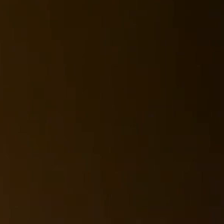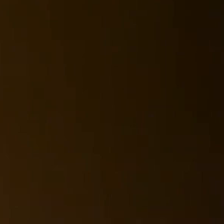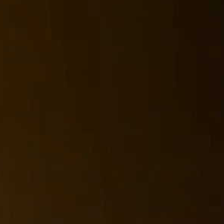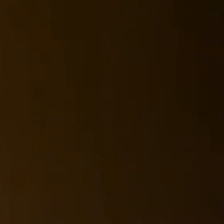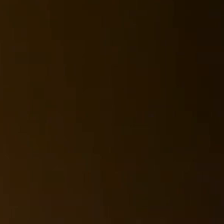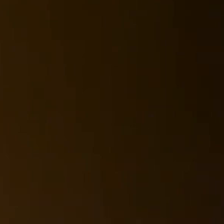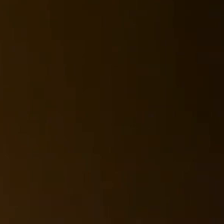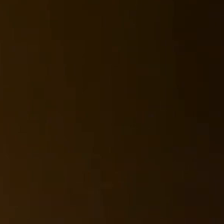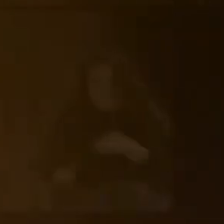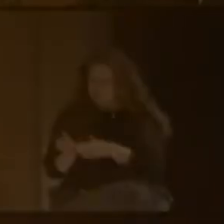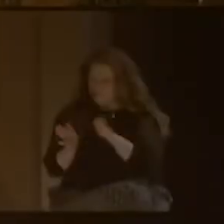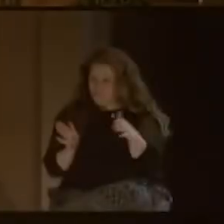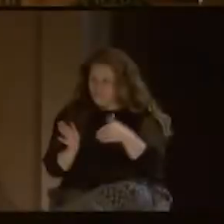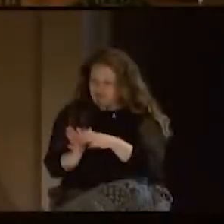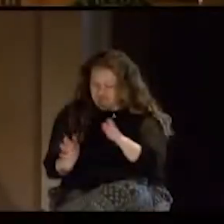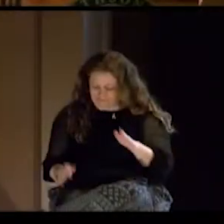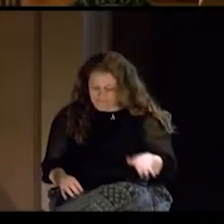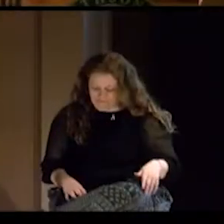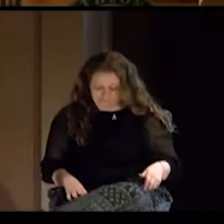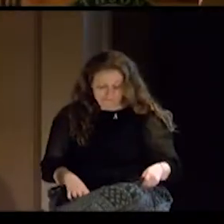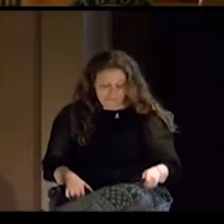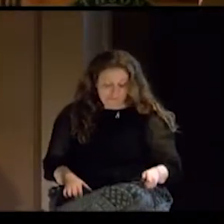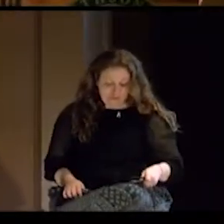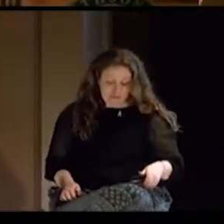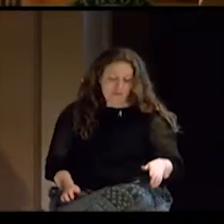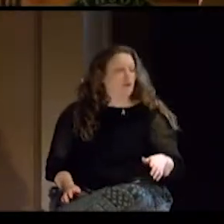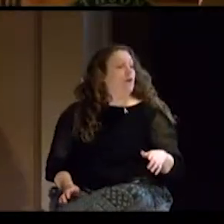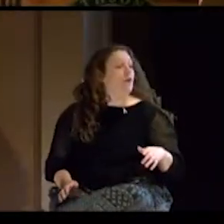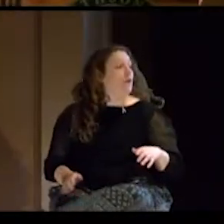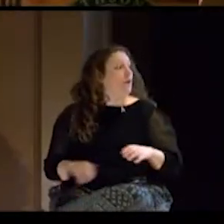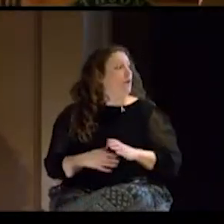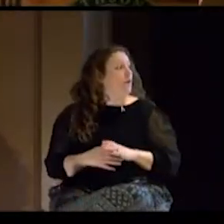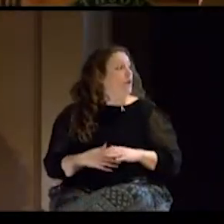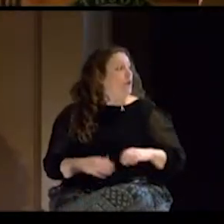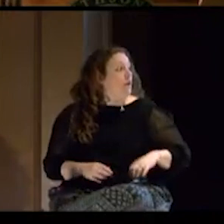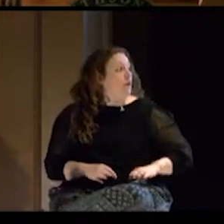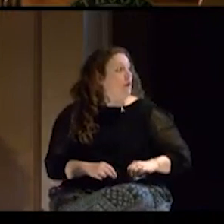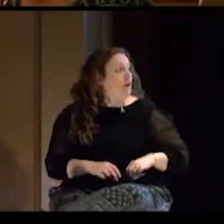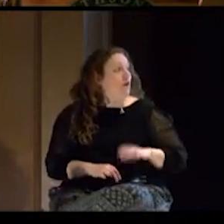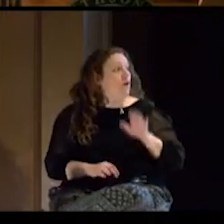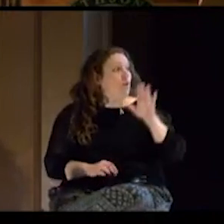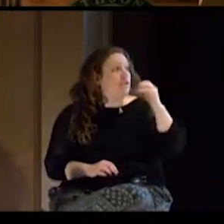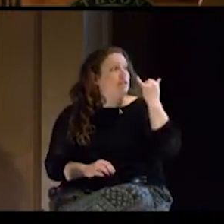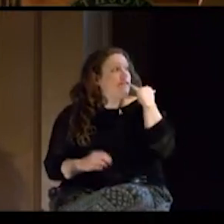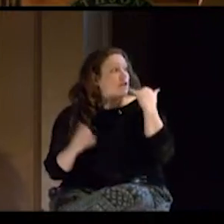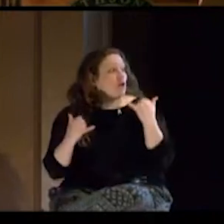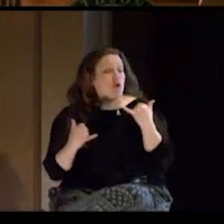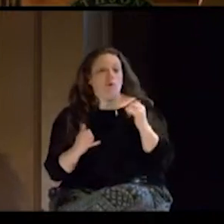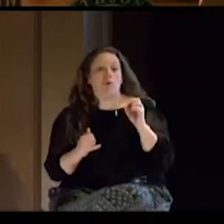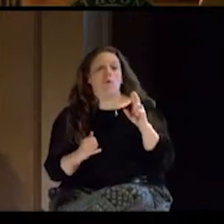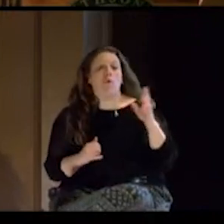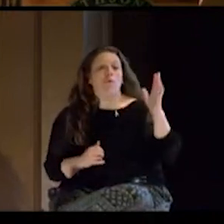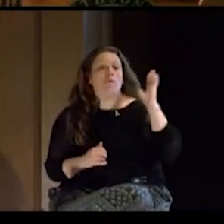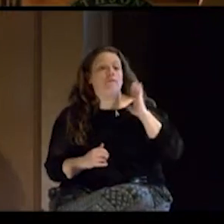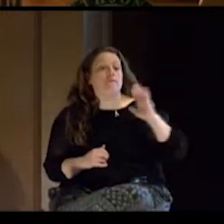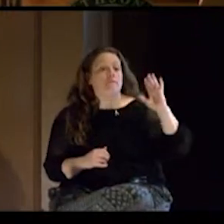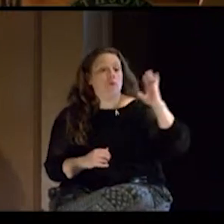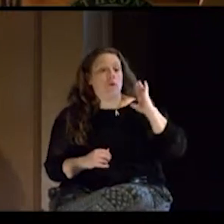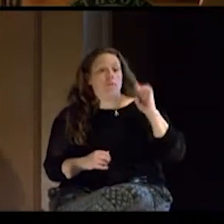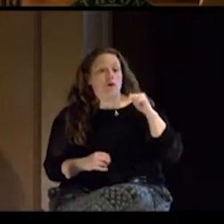again, maybe after some period of time. Please, can you put up your hand if you are a current or former Buck